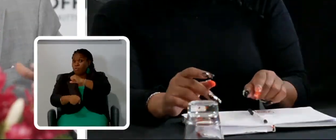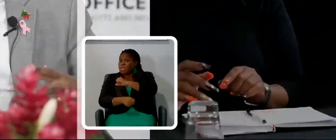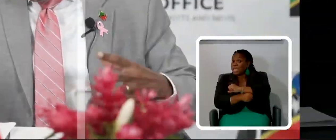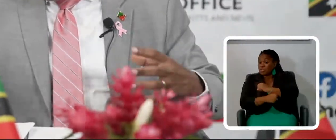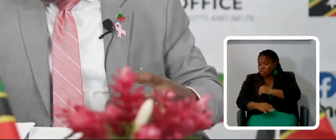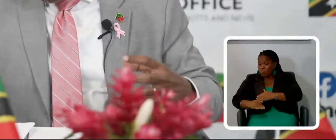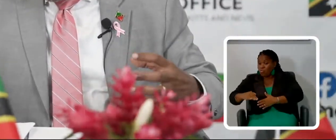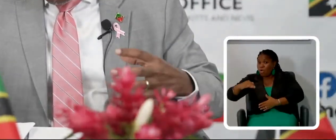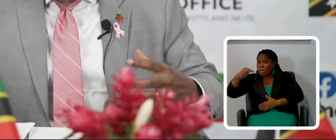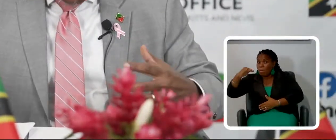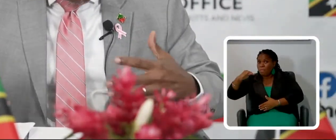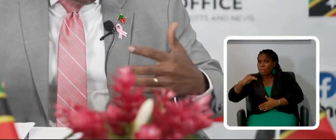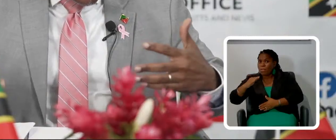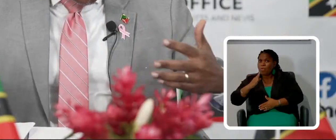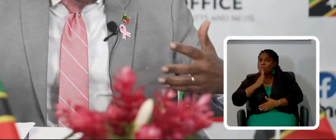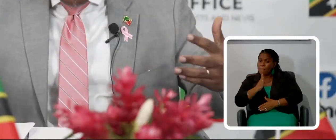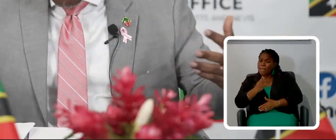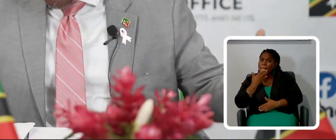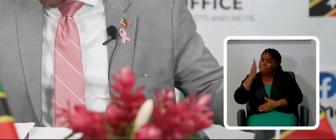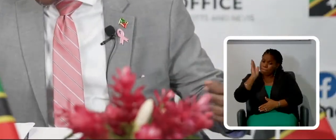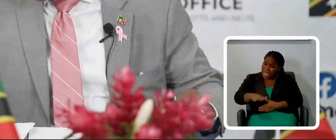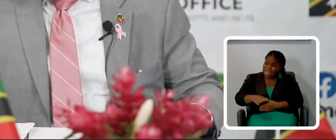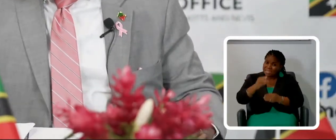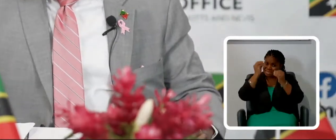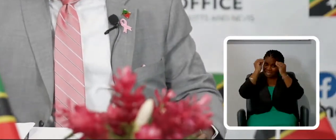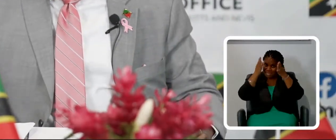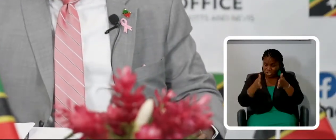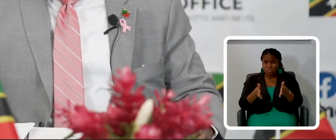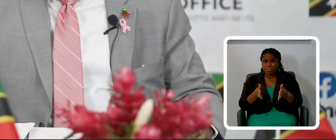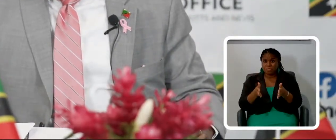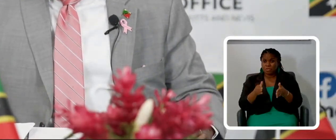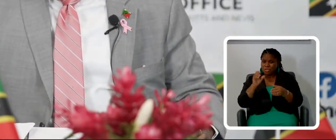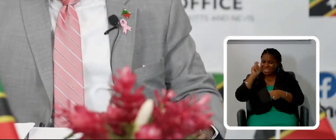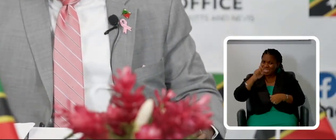So that ethical, moral grounding is critically important.